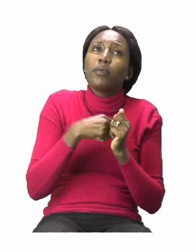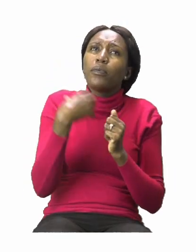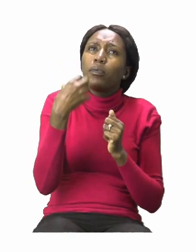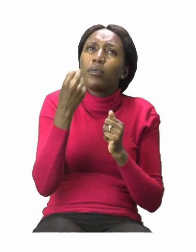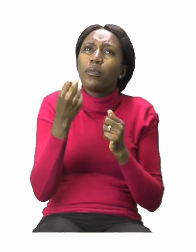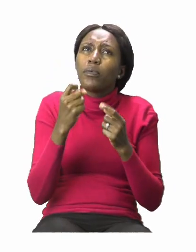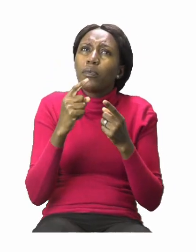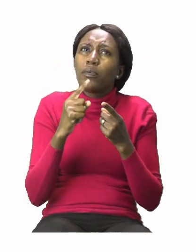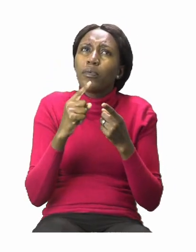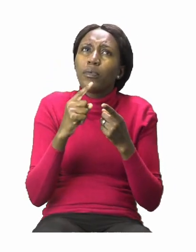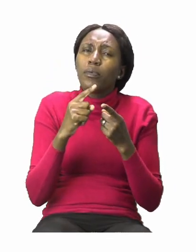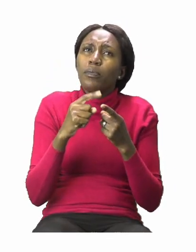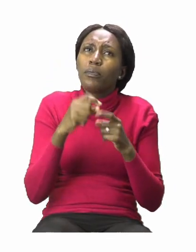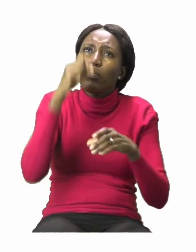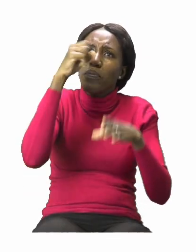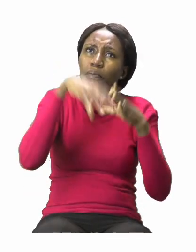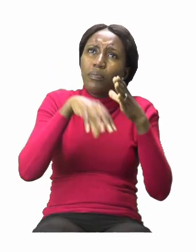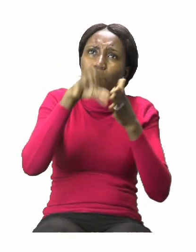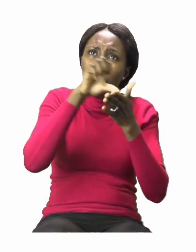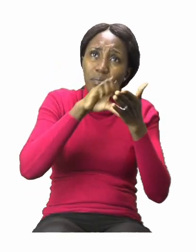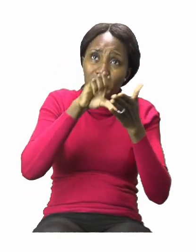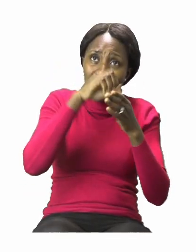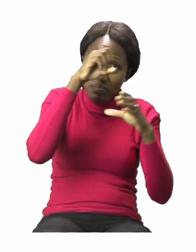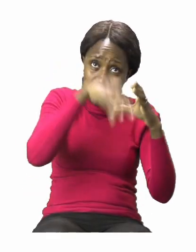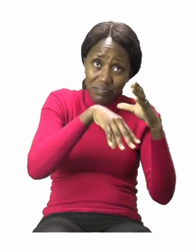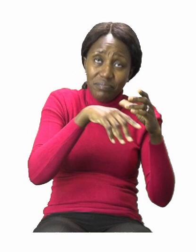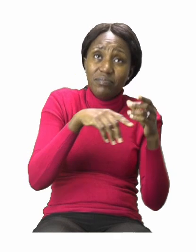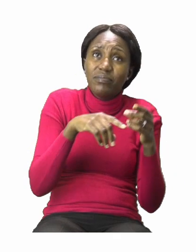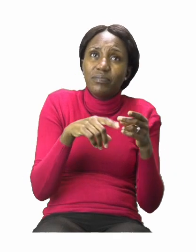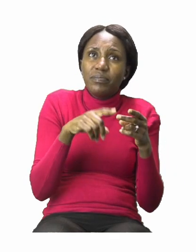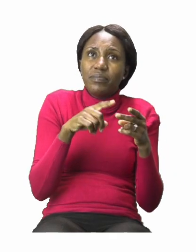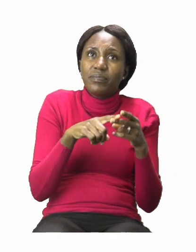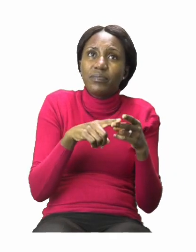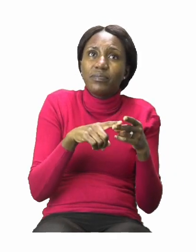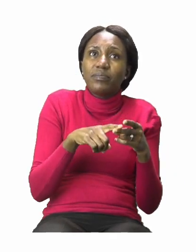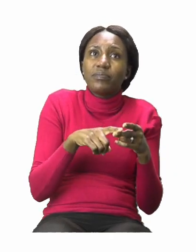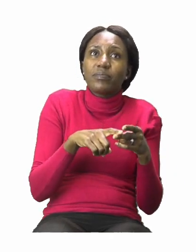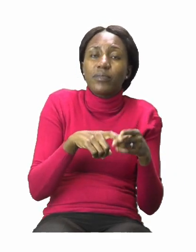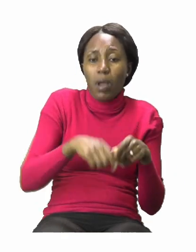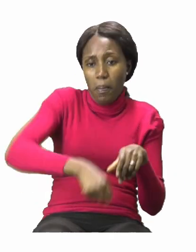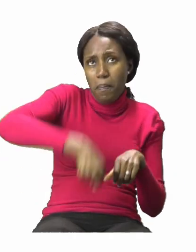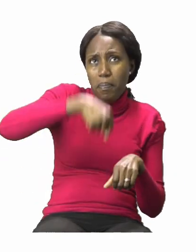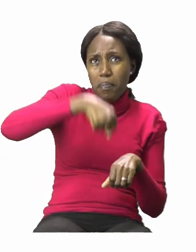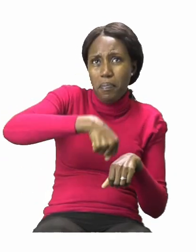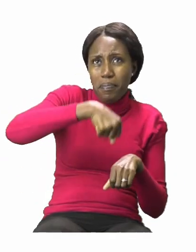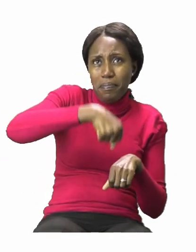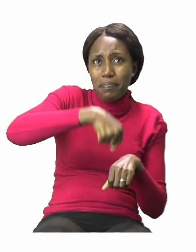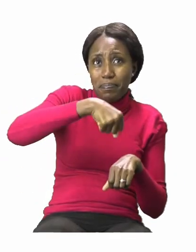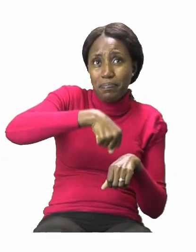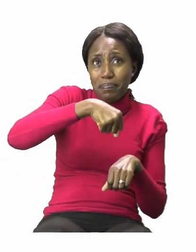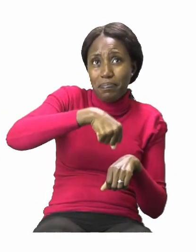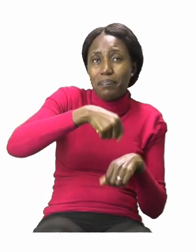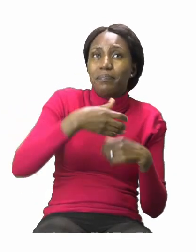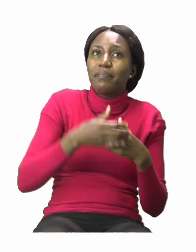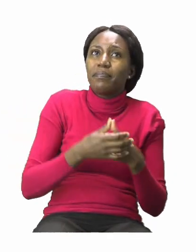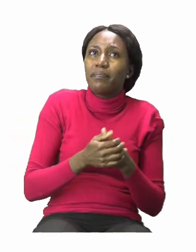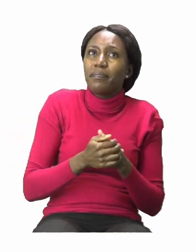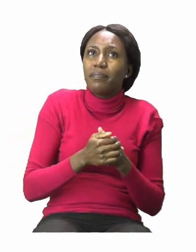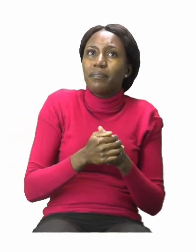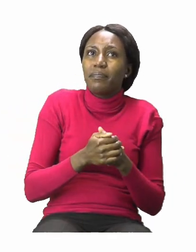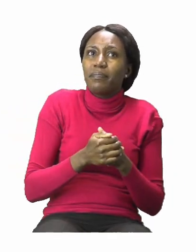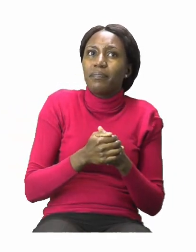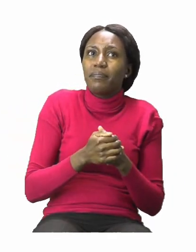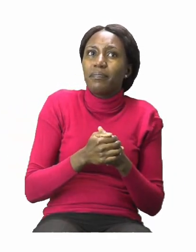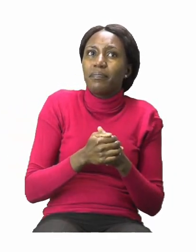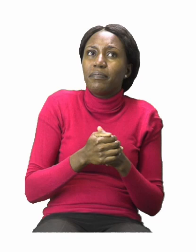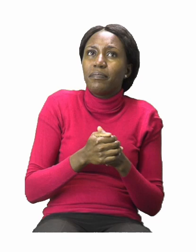the dustbin. Well done. A bucket. Good job. Something to use to